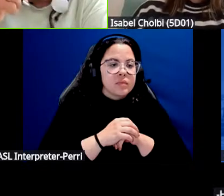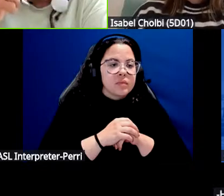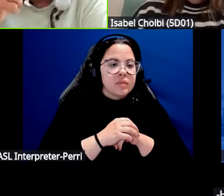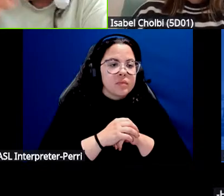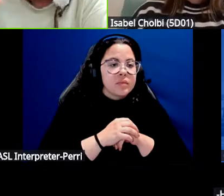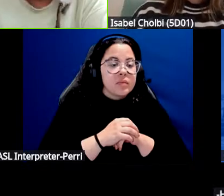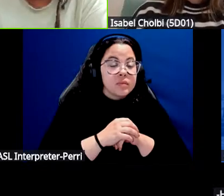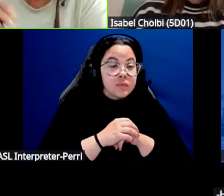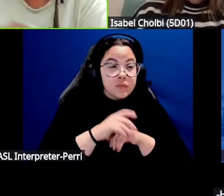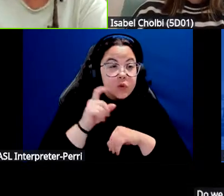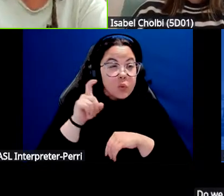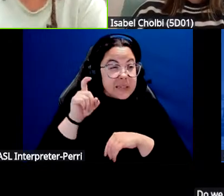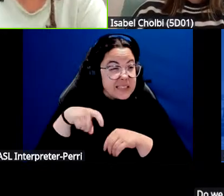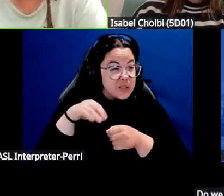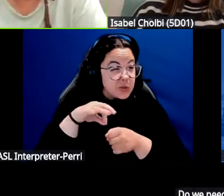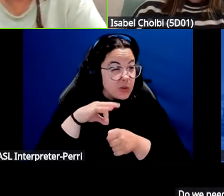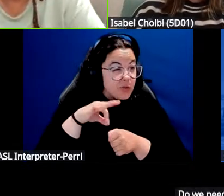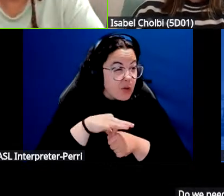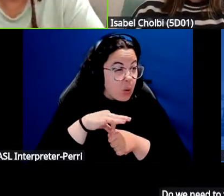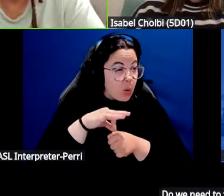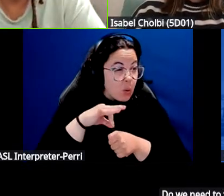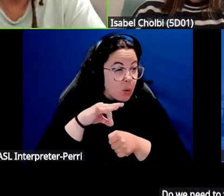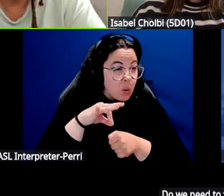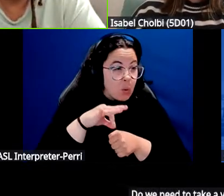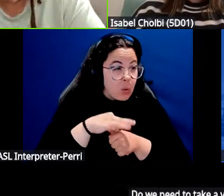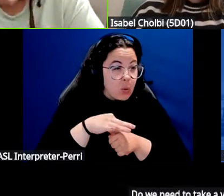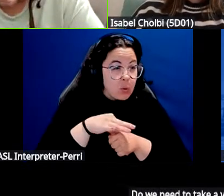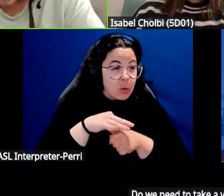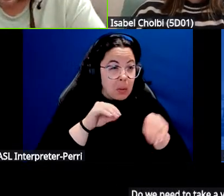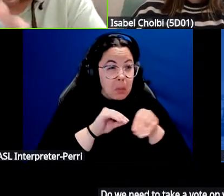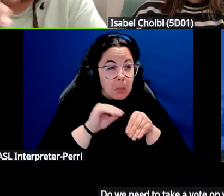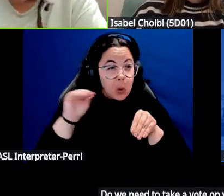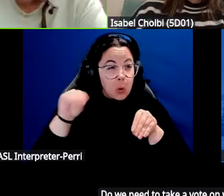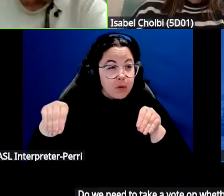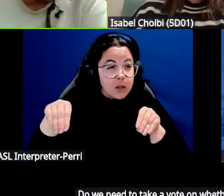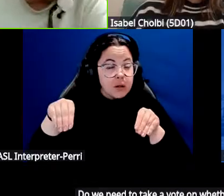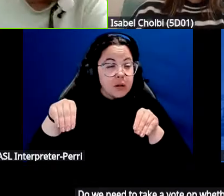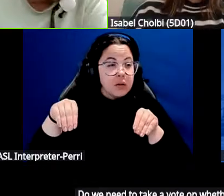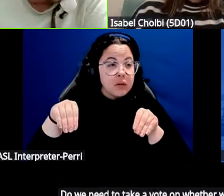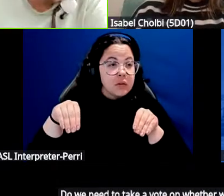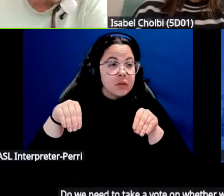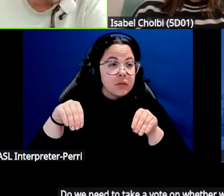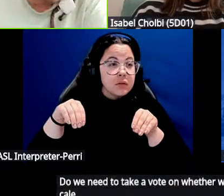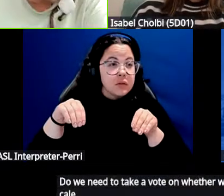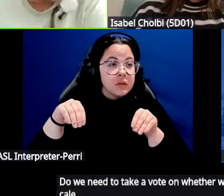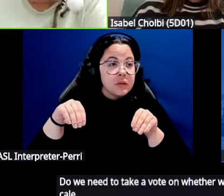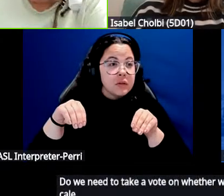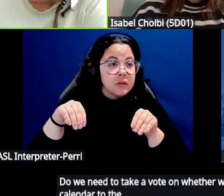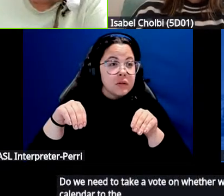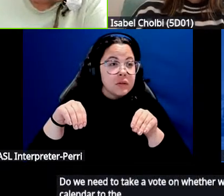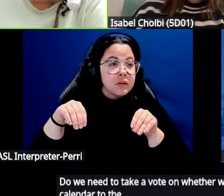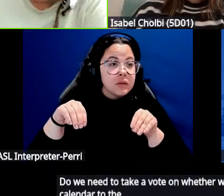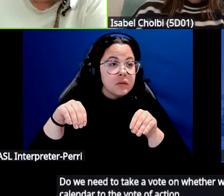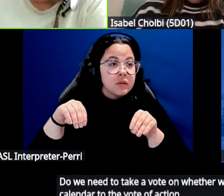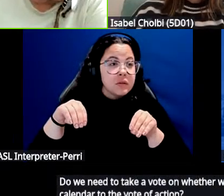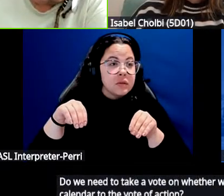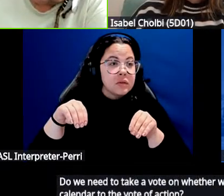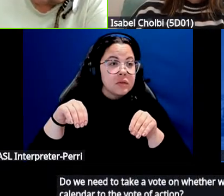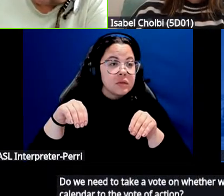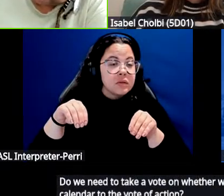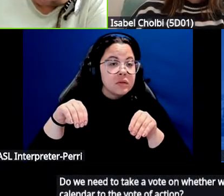Do we need to take a vote on whether we're going to move it from the consent calendar to the voter action?